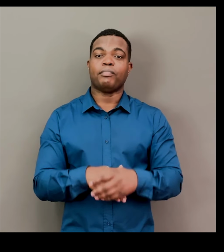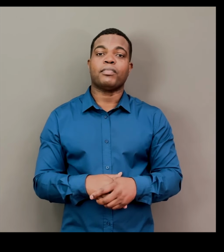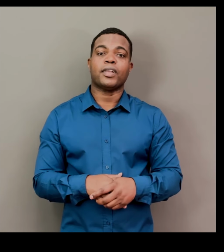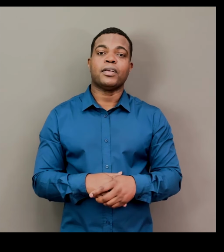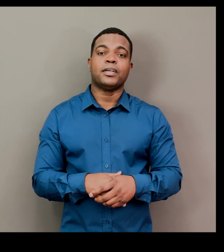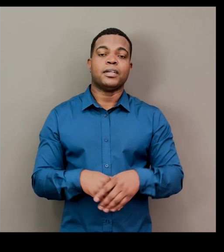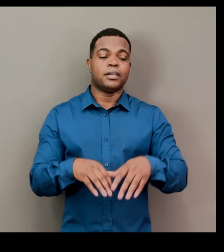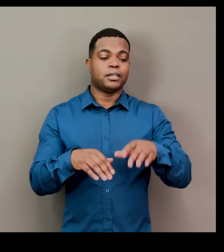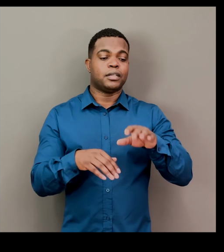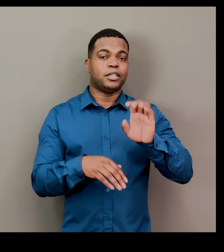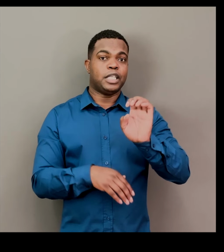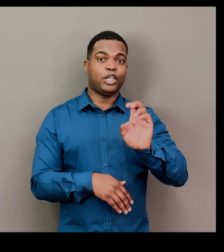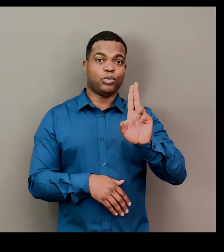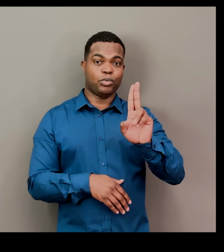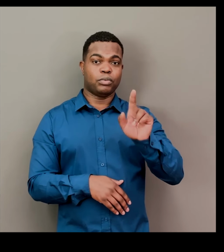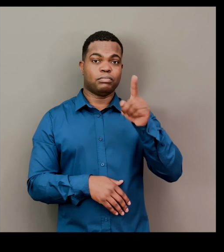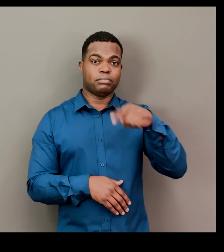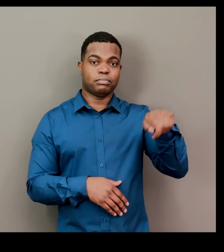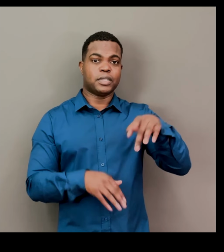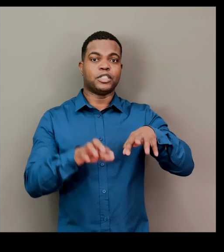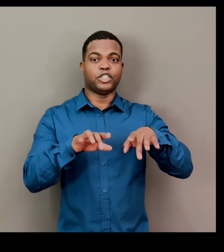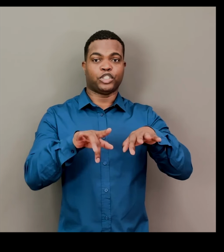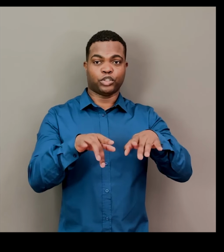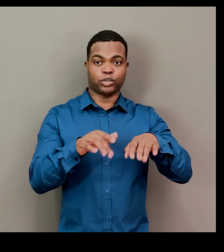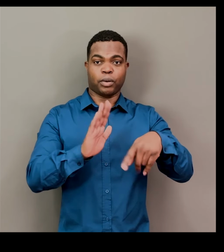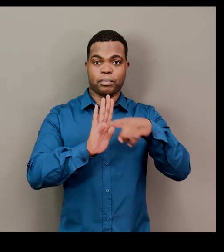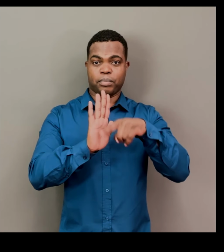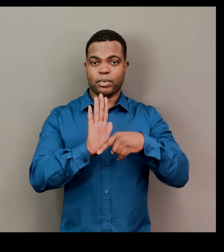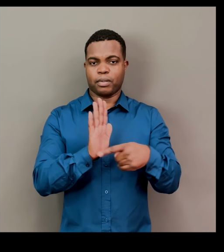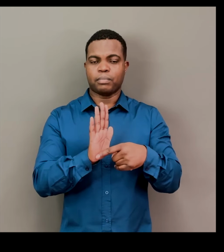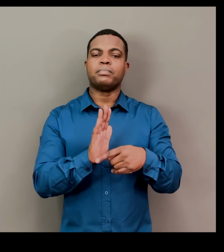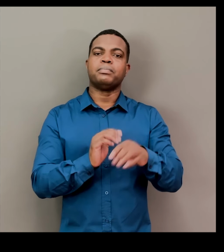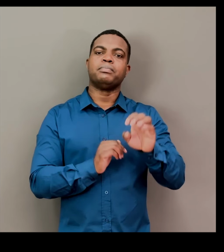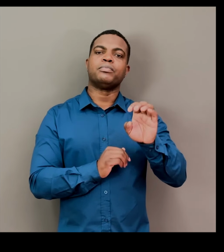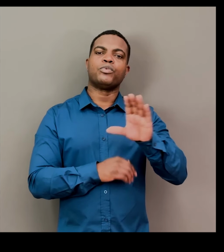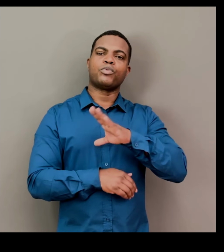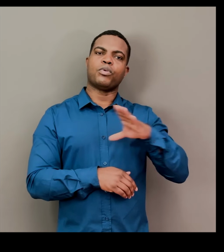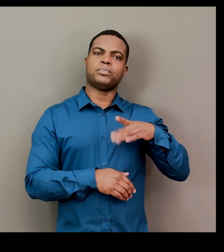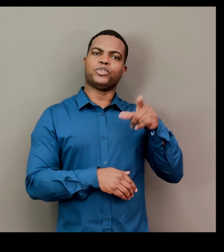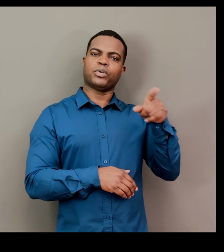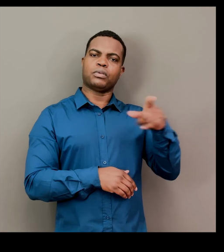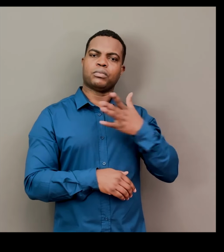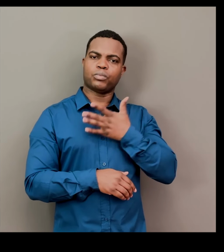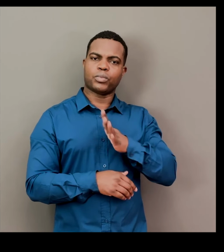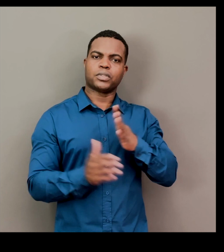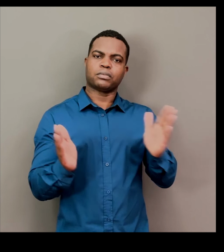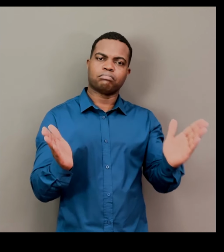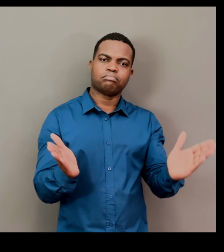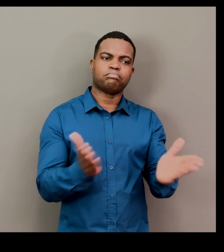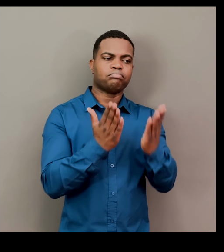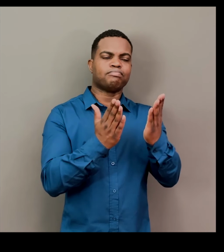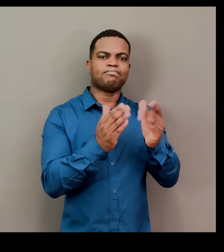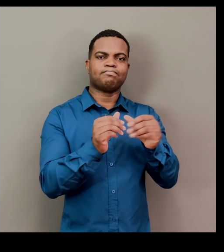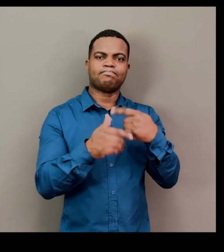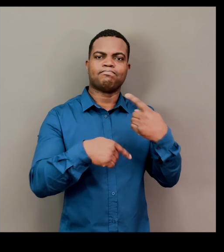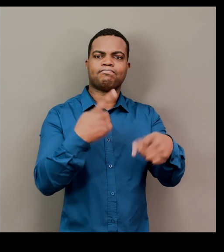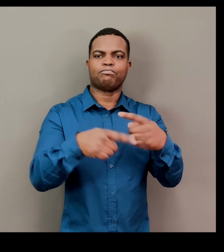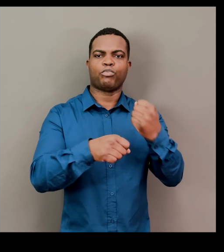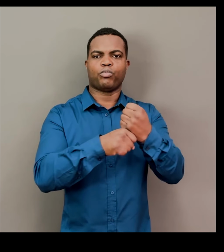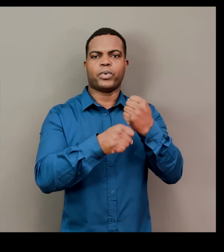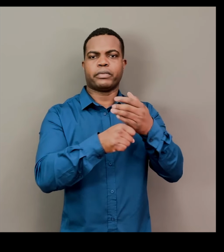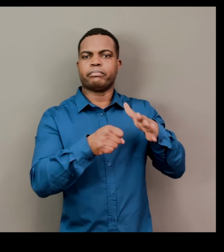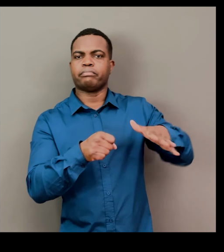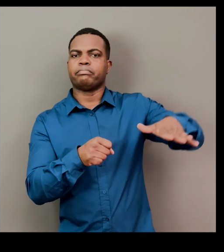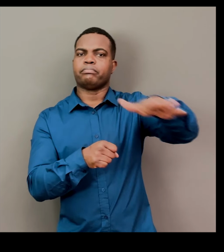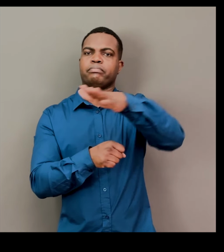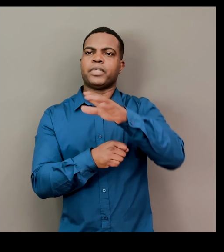Under the Digital Europe program, the Commission is facilitating work to develop, implement, and